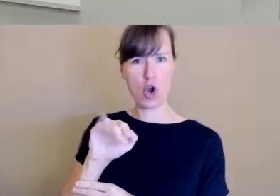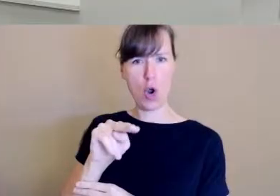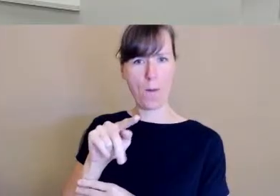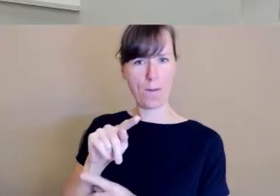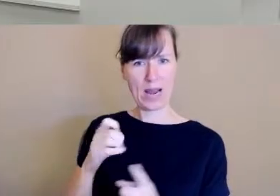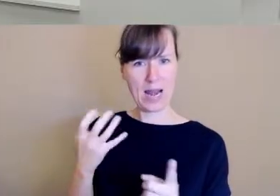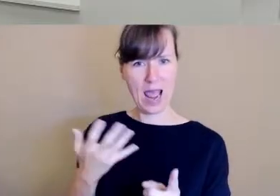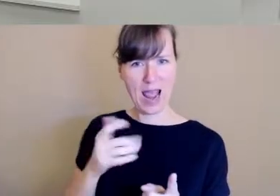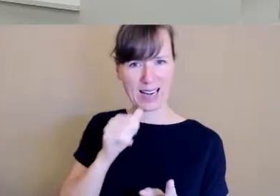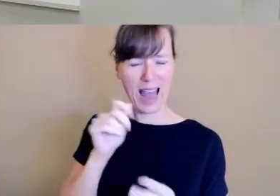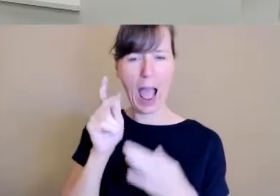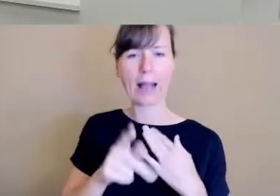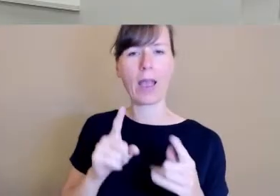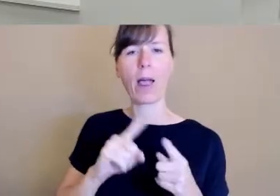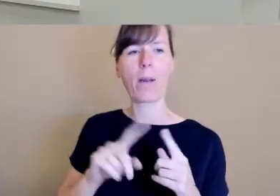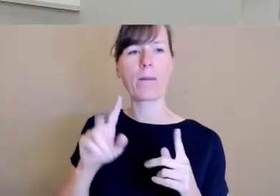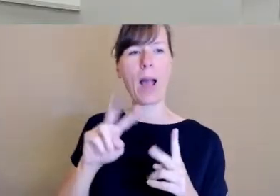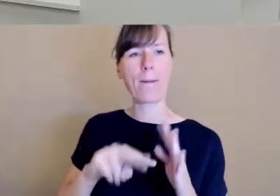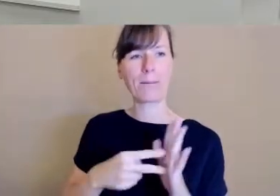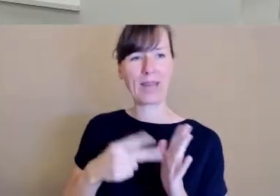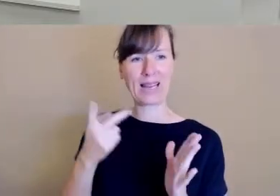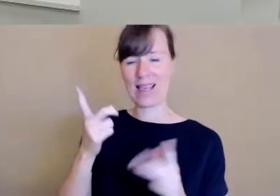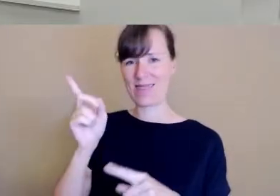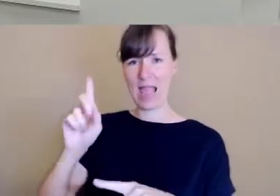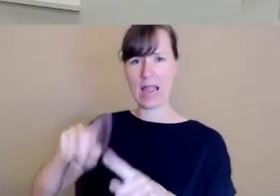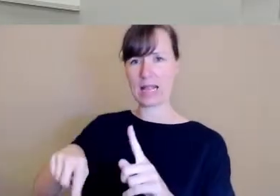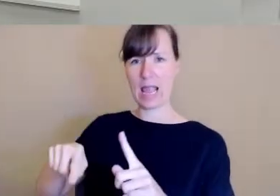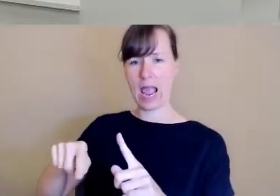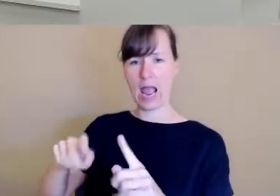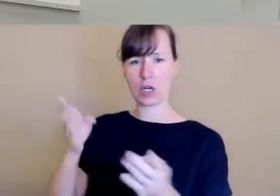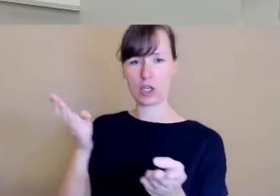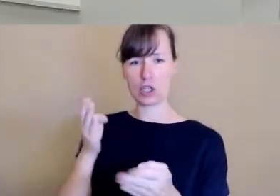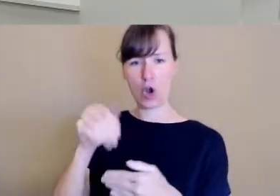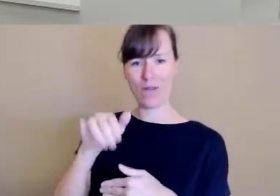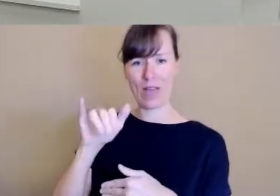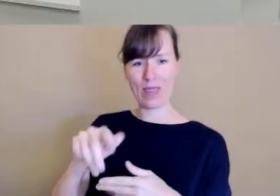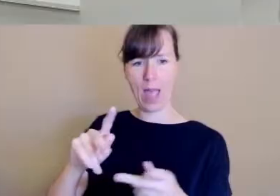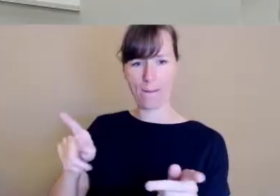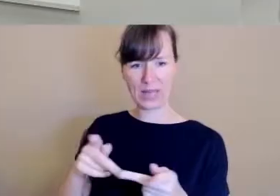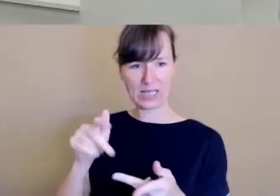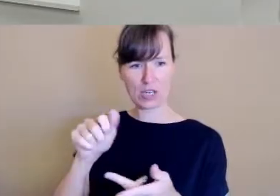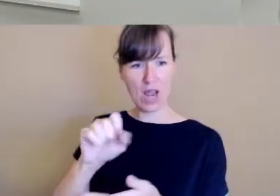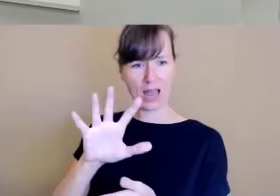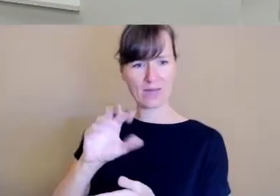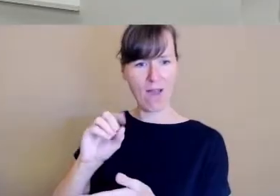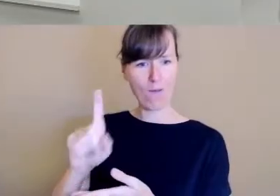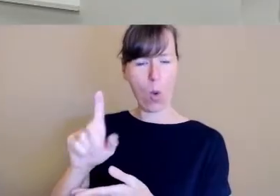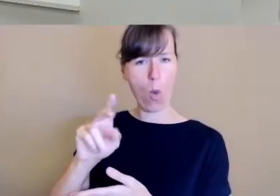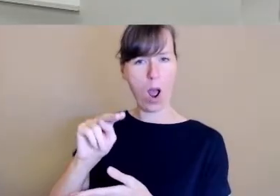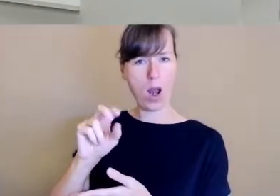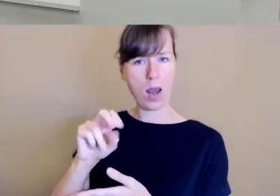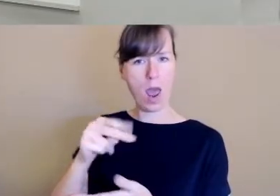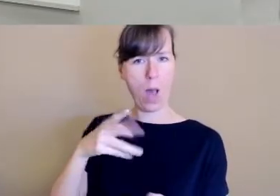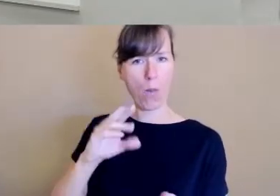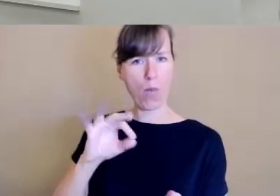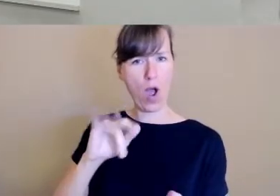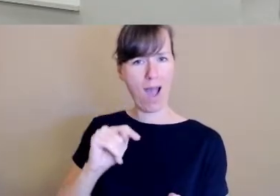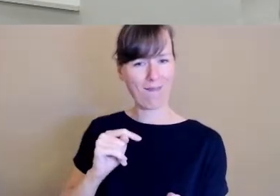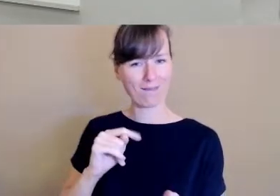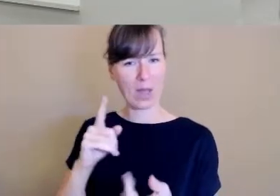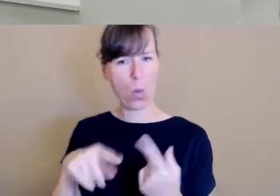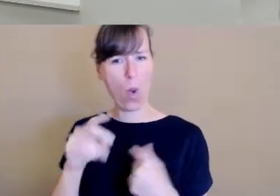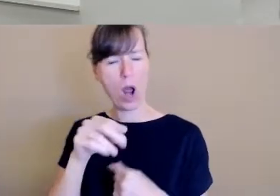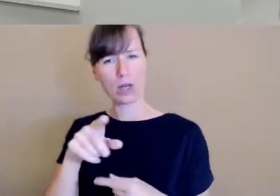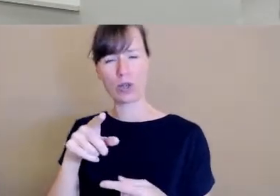as a 501, whatever, nonprofit, not. Can you go back quickly? What is the 509